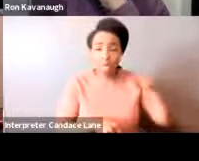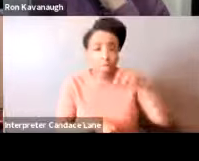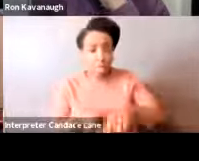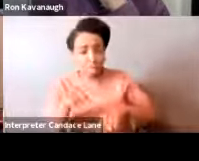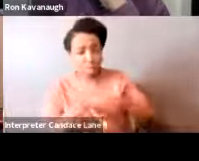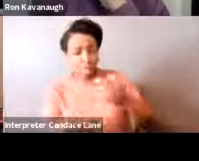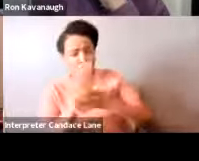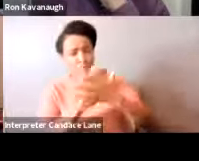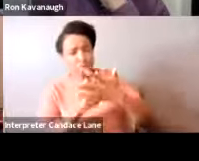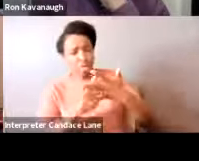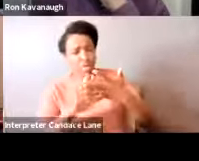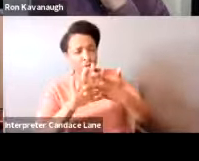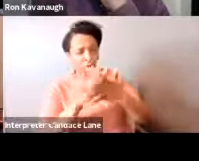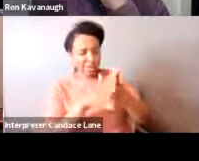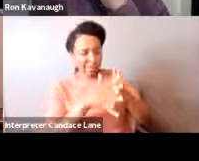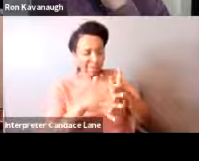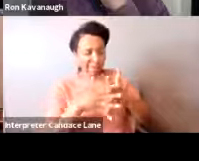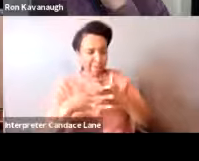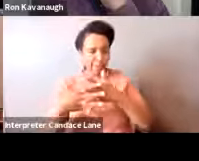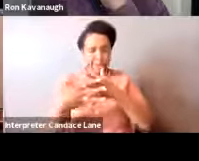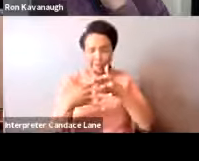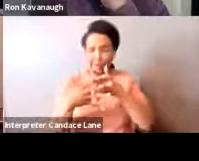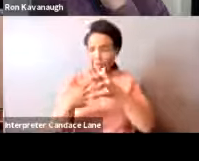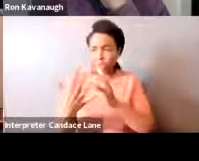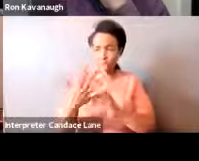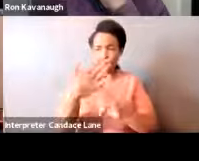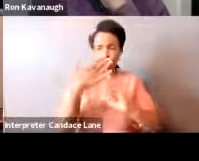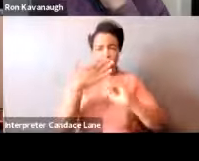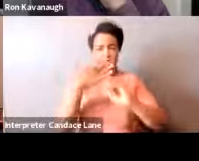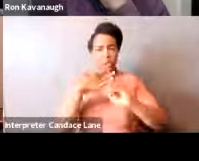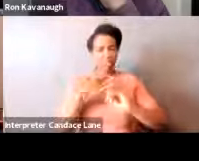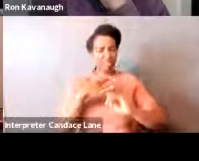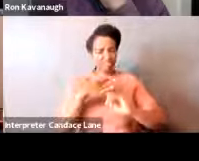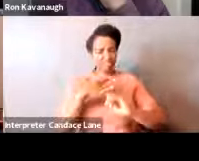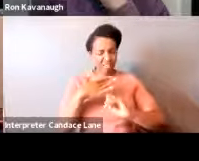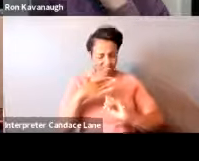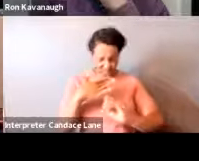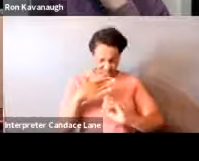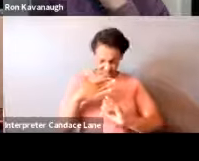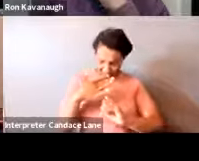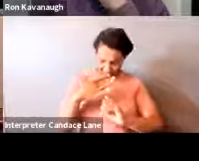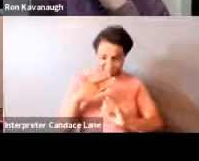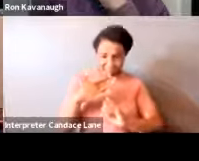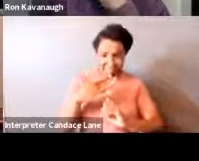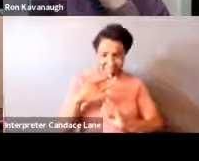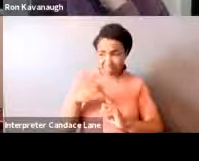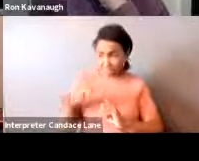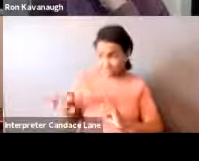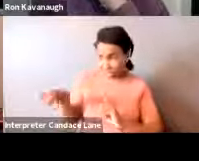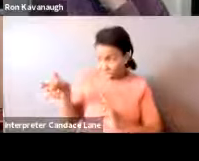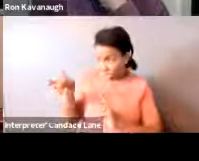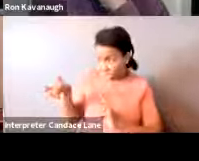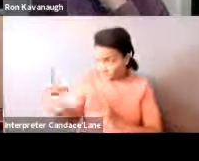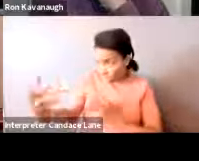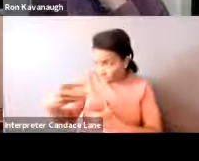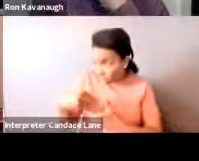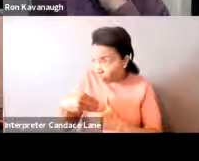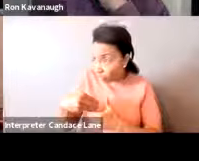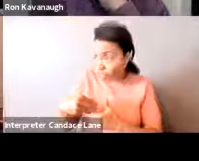They too, these volunteers, are illegal, told to leave the desert